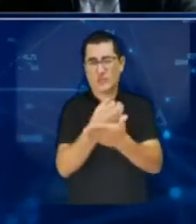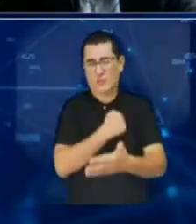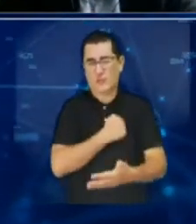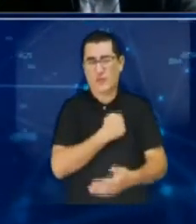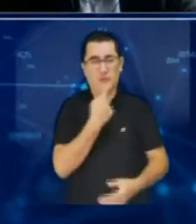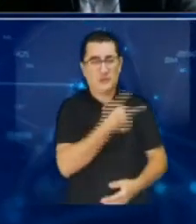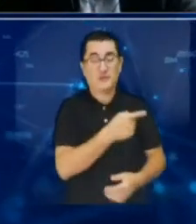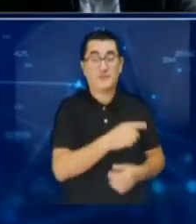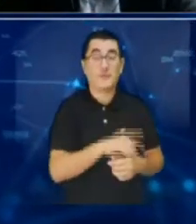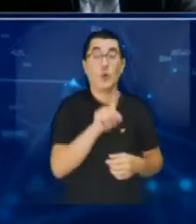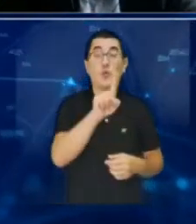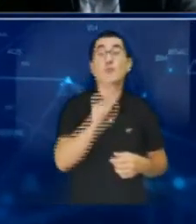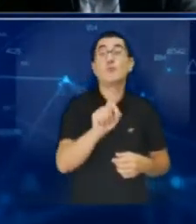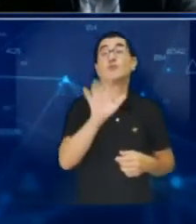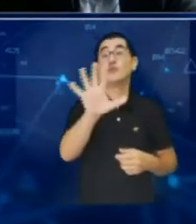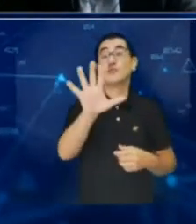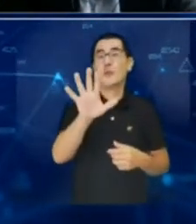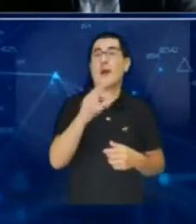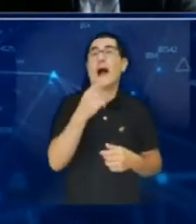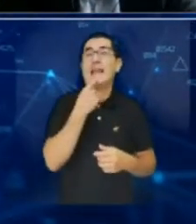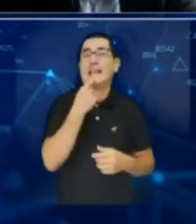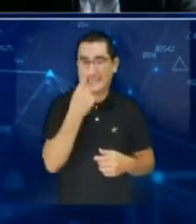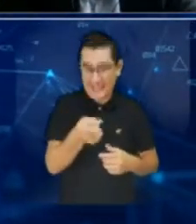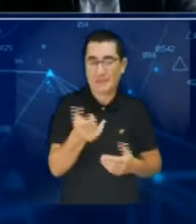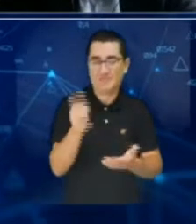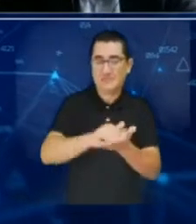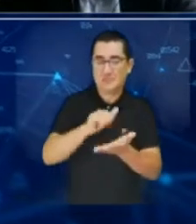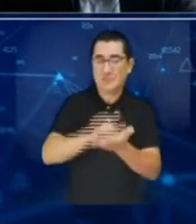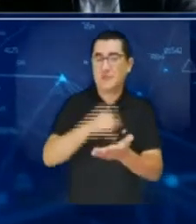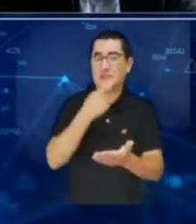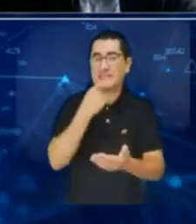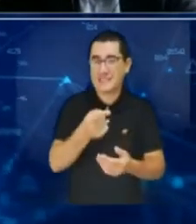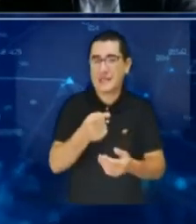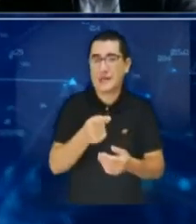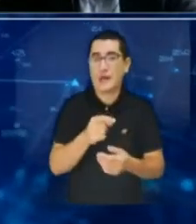Yeah, this one. And 1.5, I was saying that